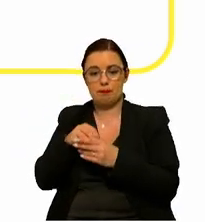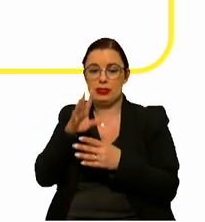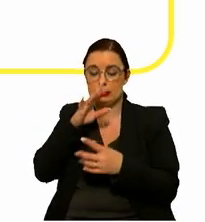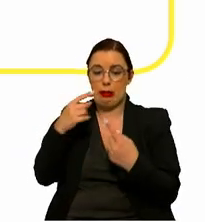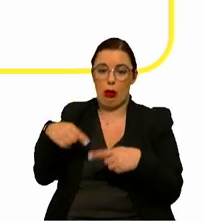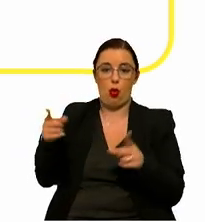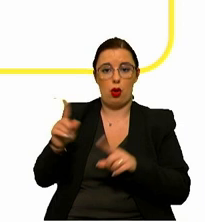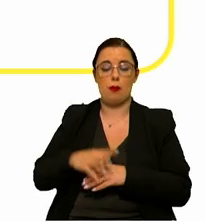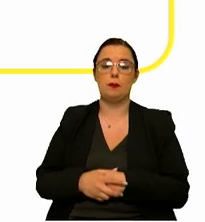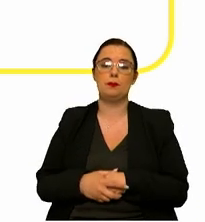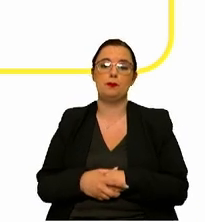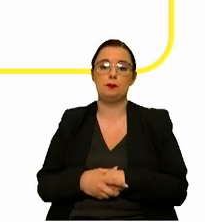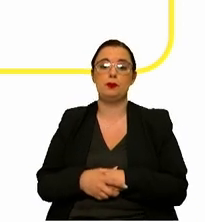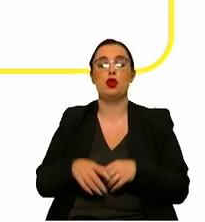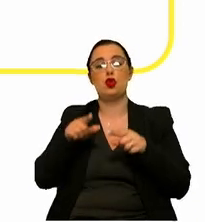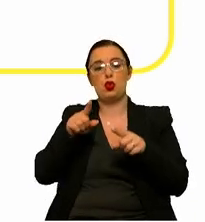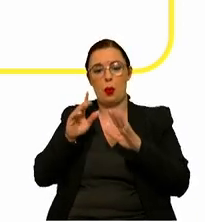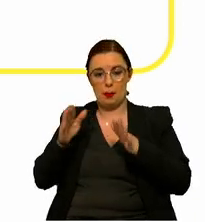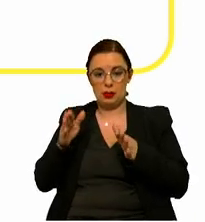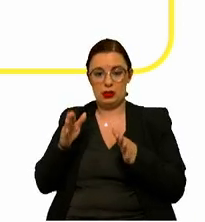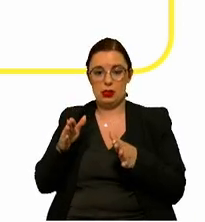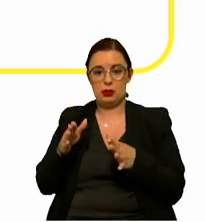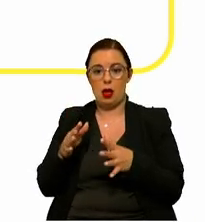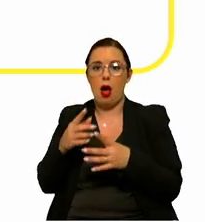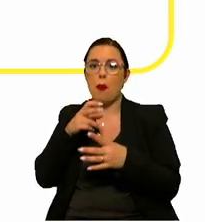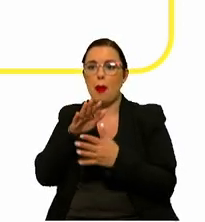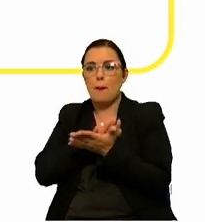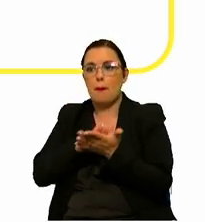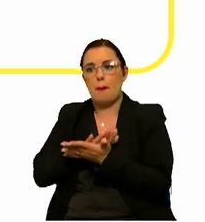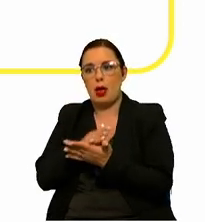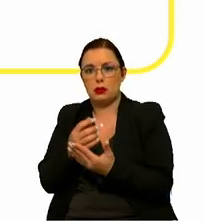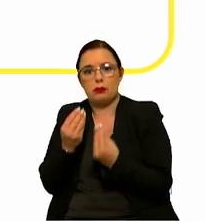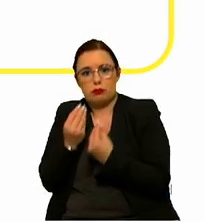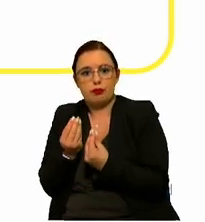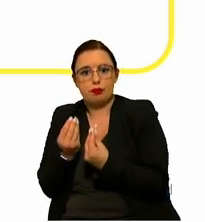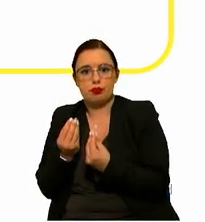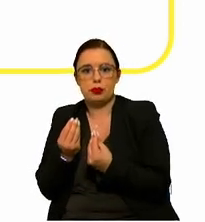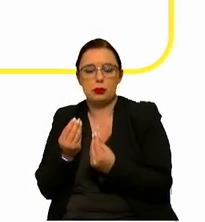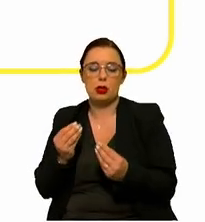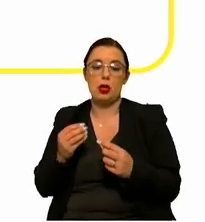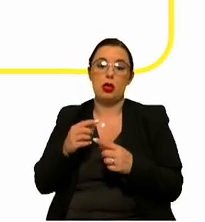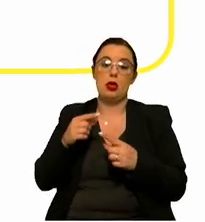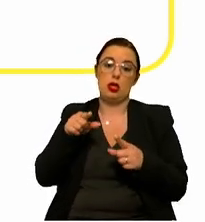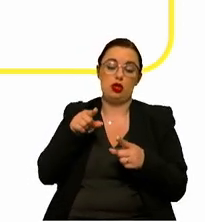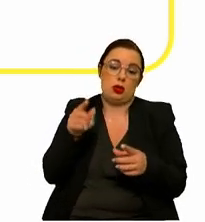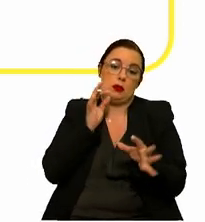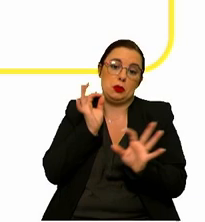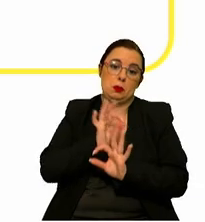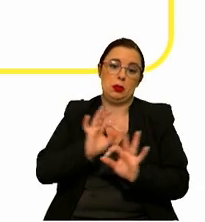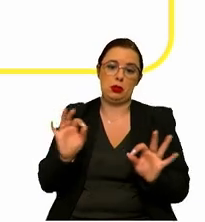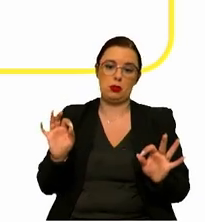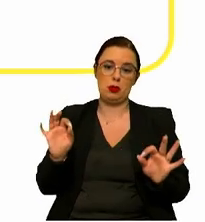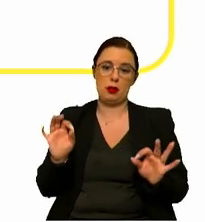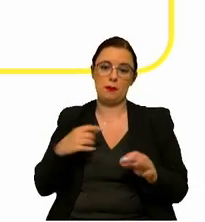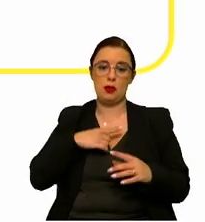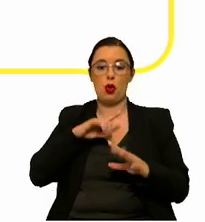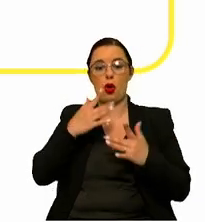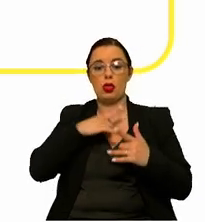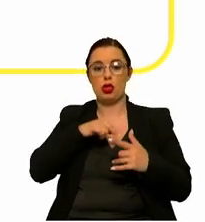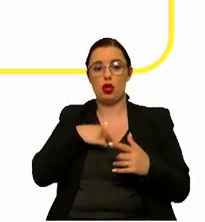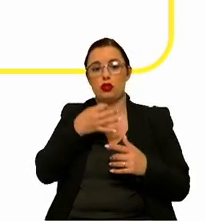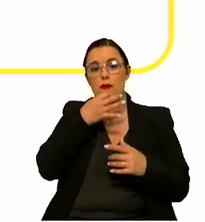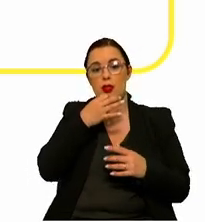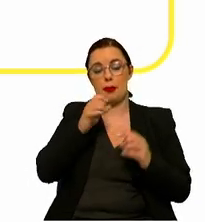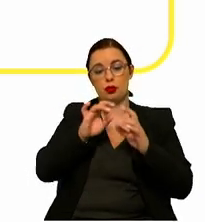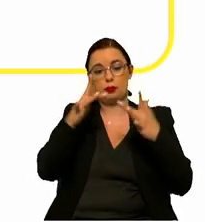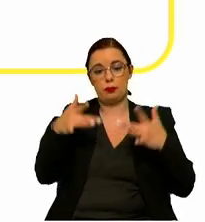top of. You need to have a solid foundation. This is what we've been offering on top of what we call our Vertex AI